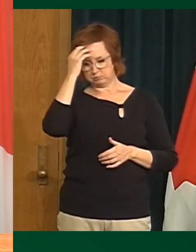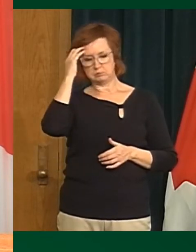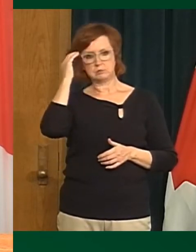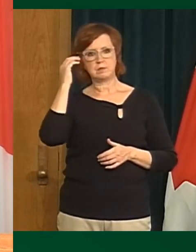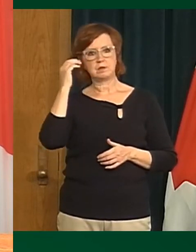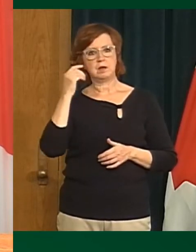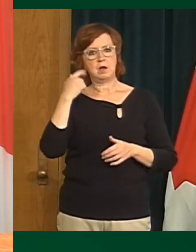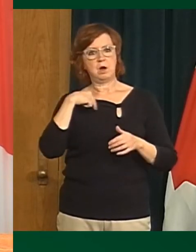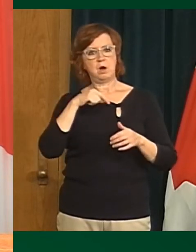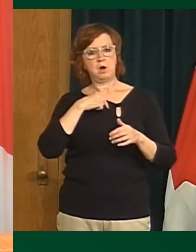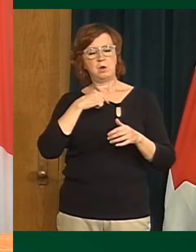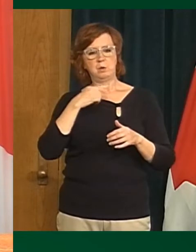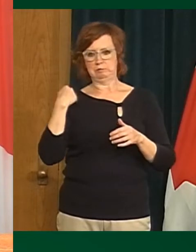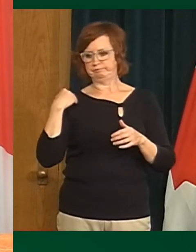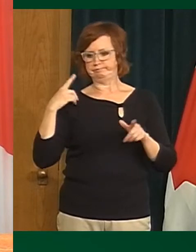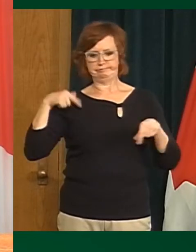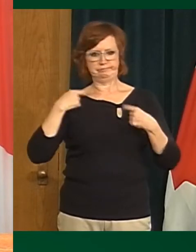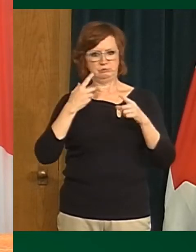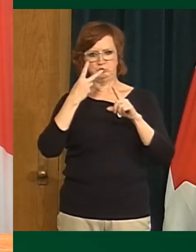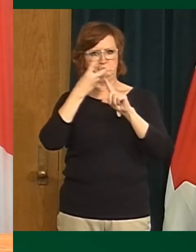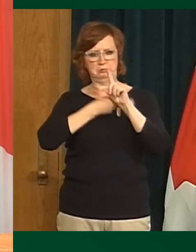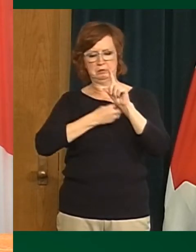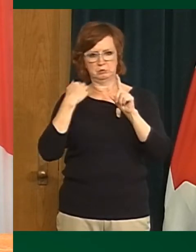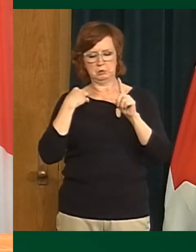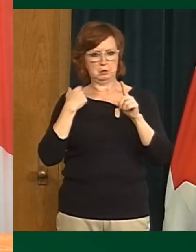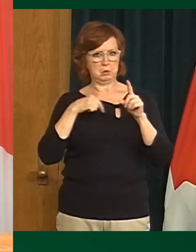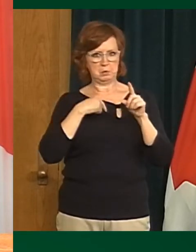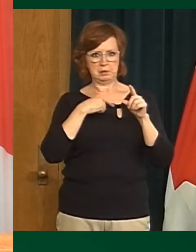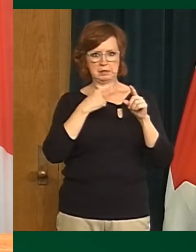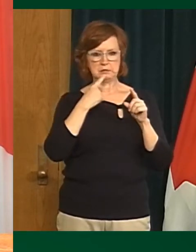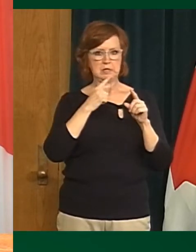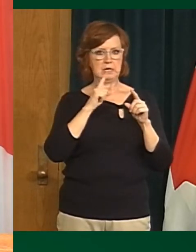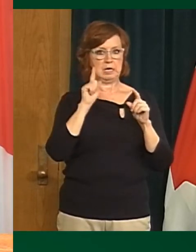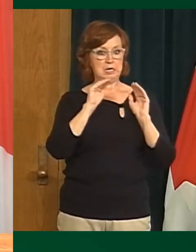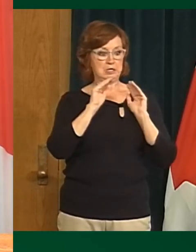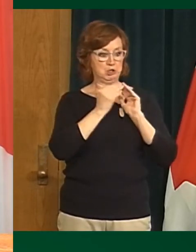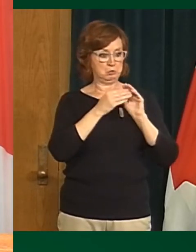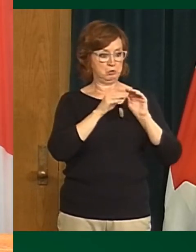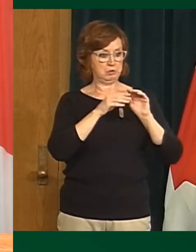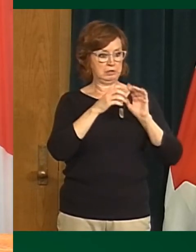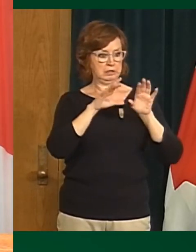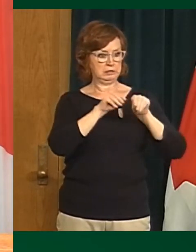community transmission with no obvious exposure, that is important in its own right.